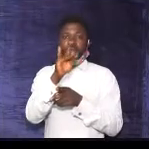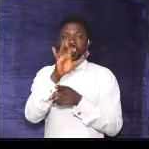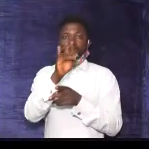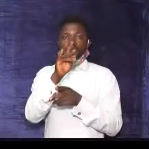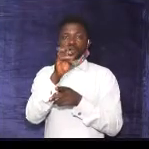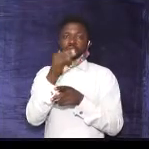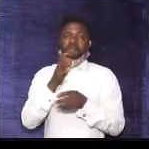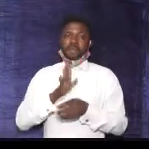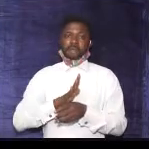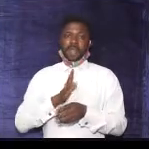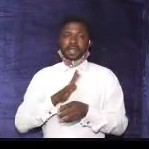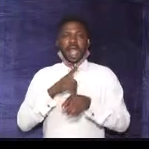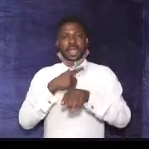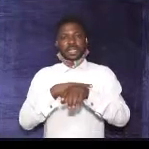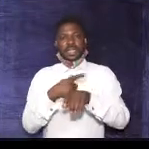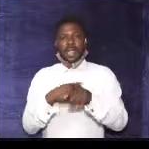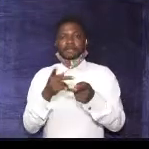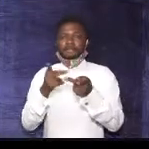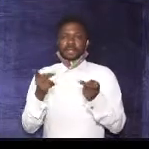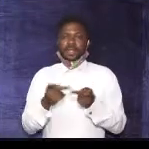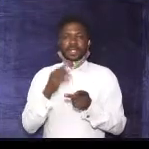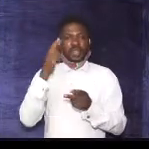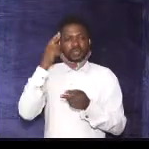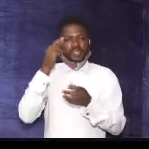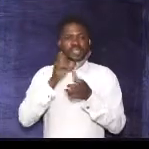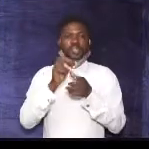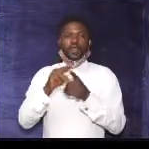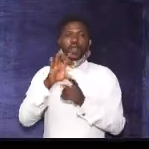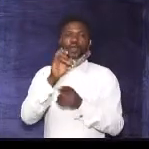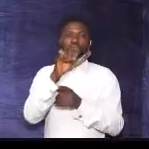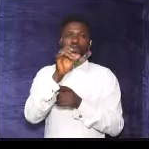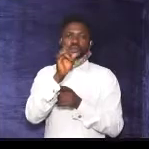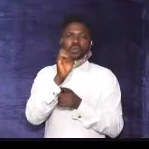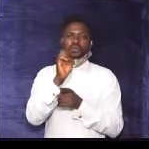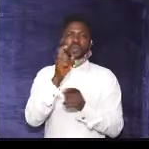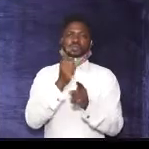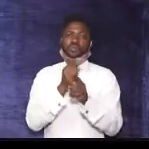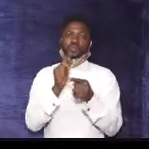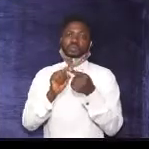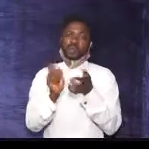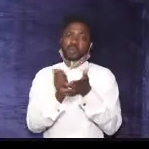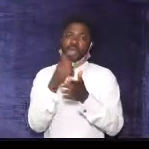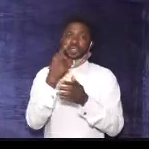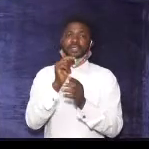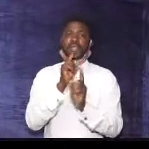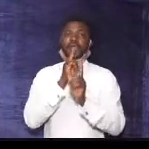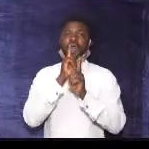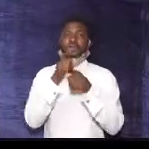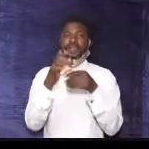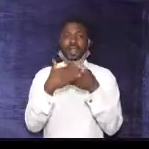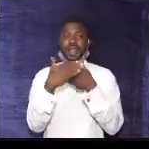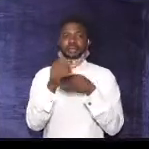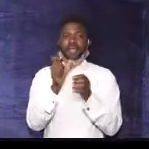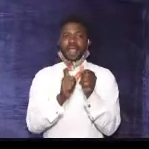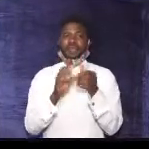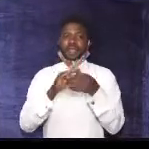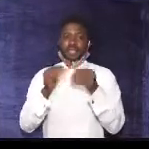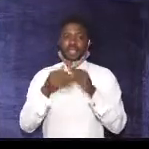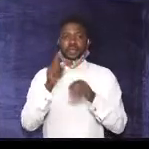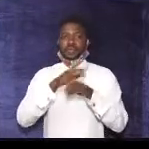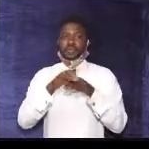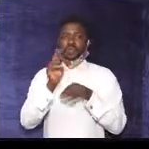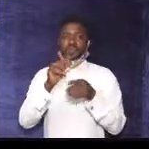manner, time, place, reason, or cause. So just to write the answer after